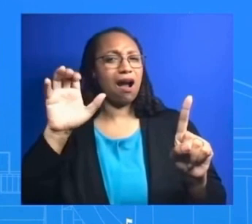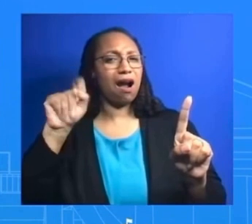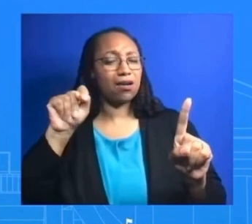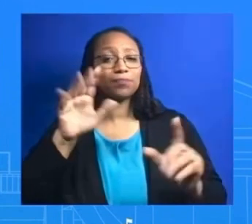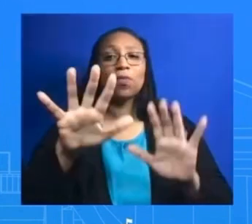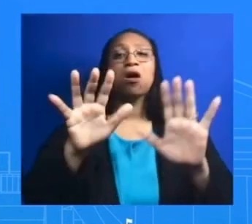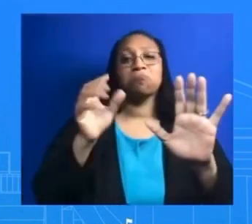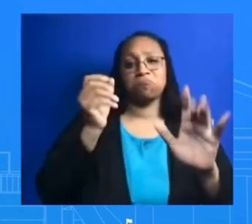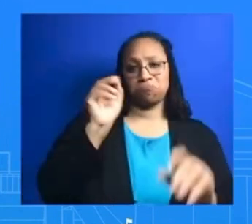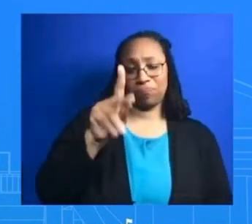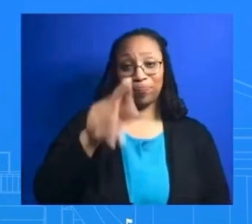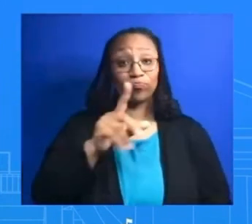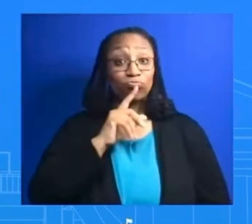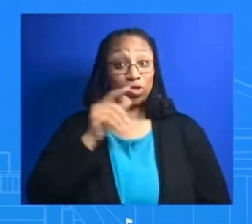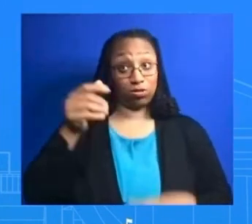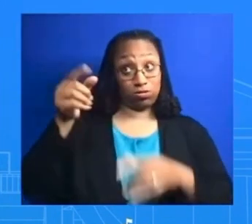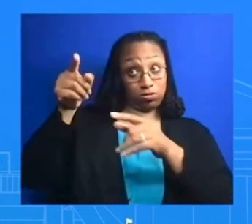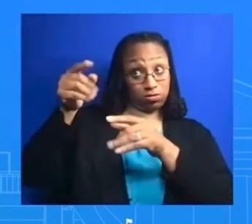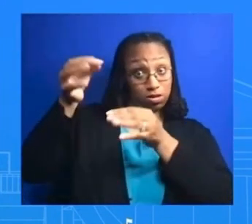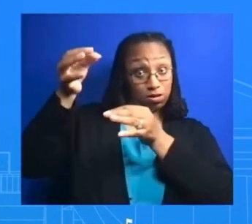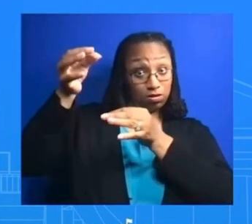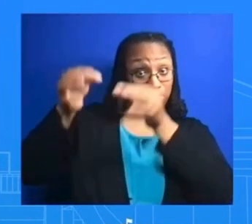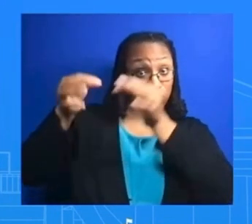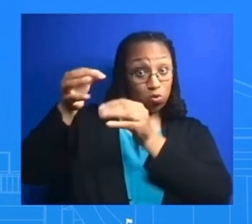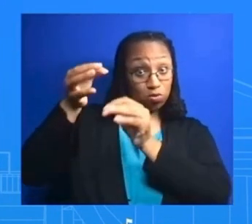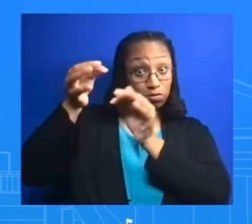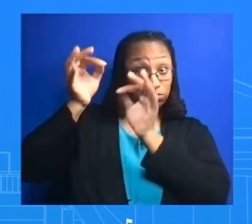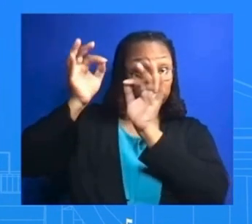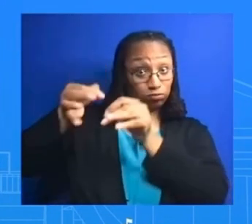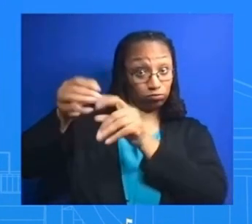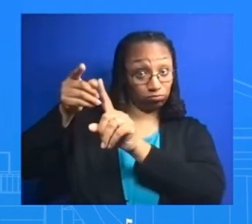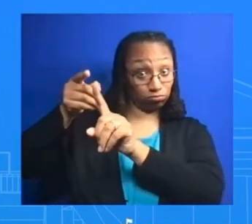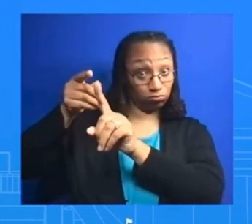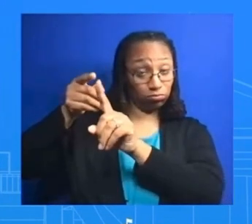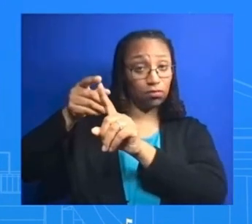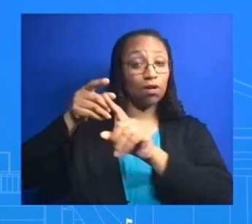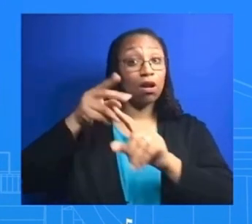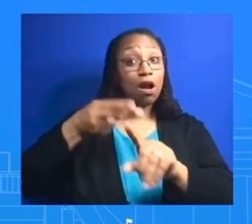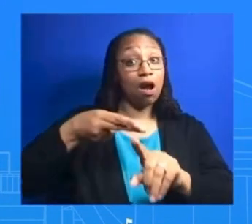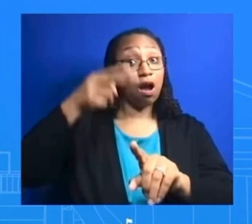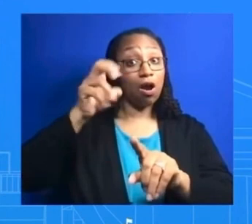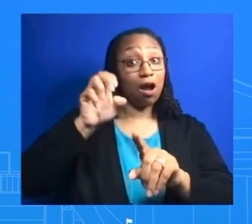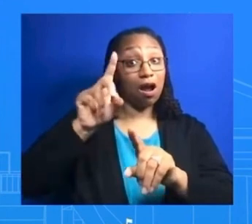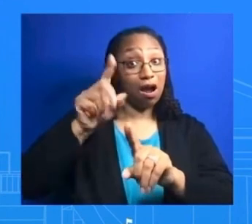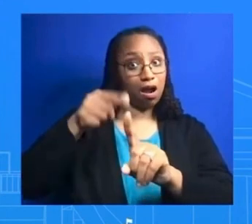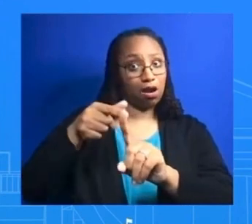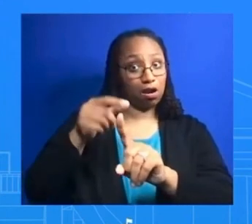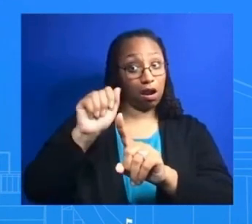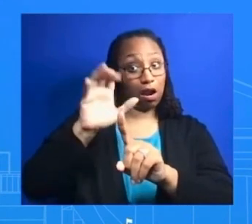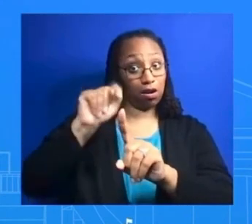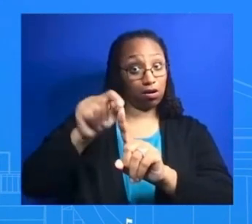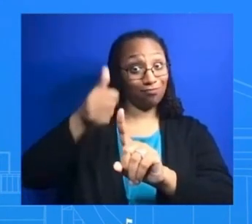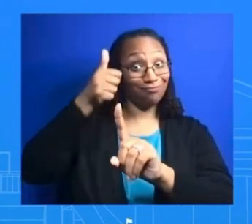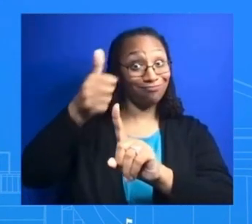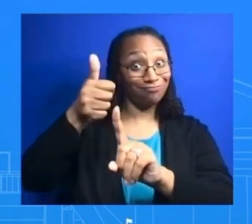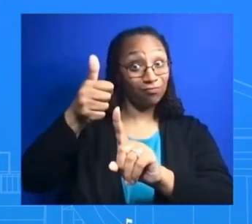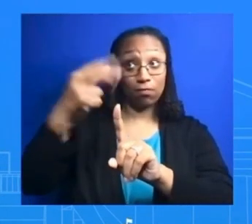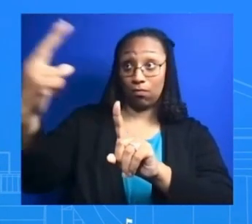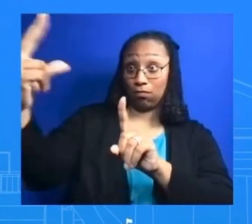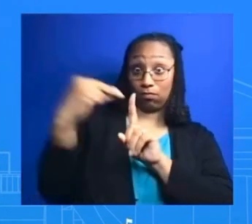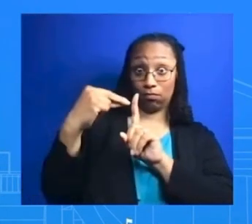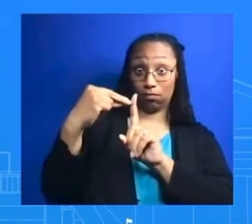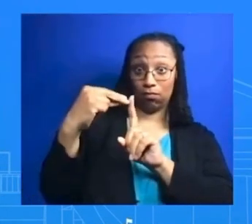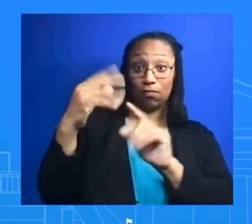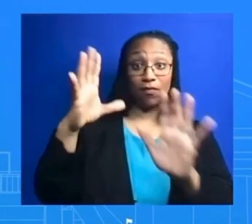the authority. The Supreme Court made their decision today. We accept that. The Higher Education Act has a pathway, and